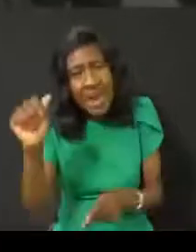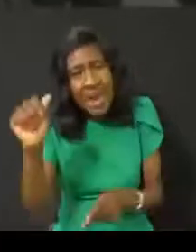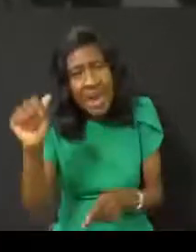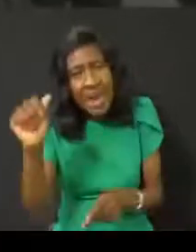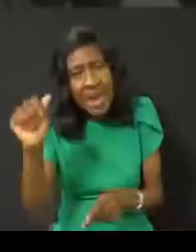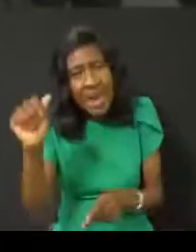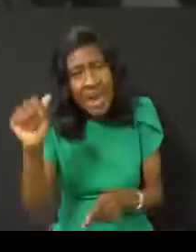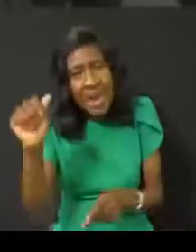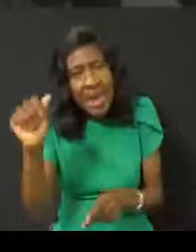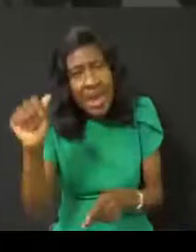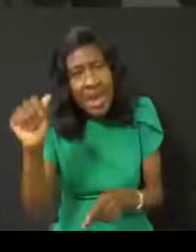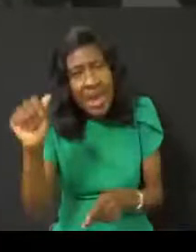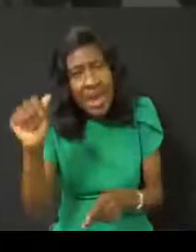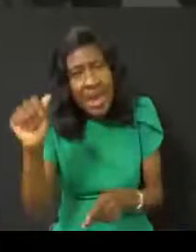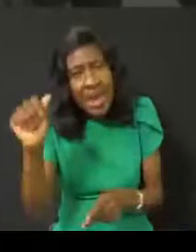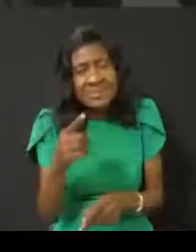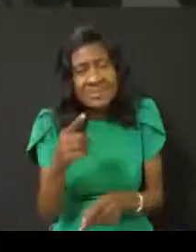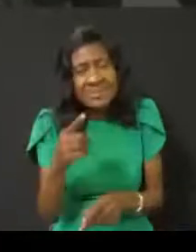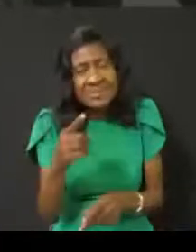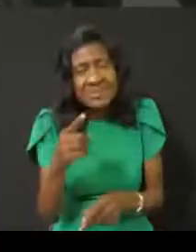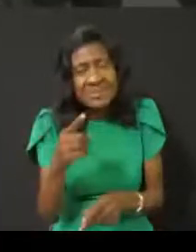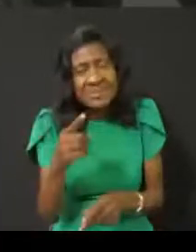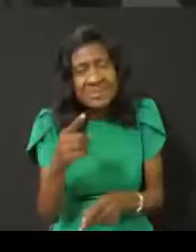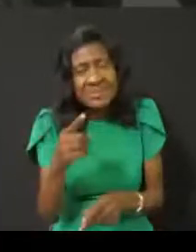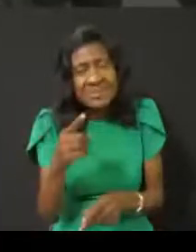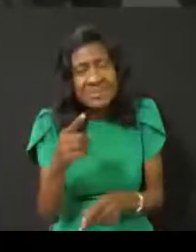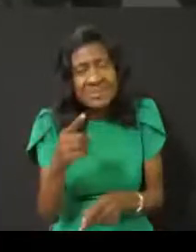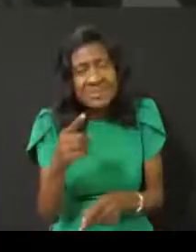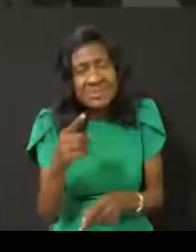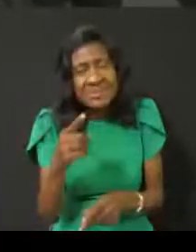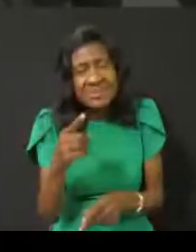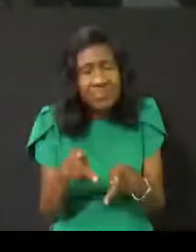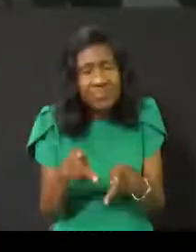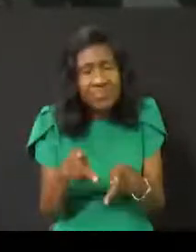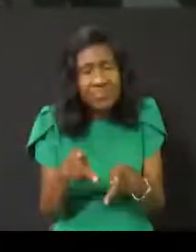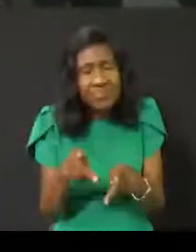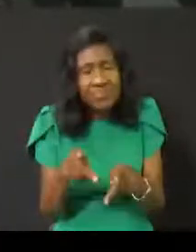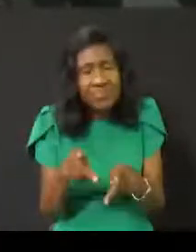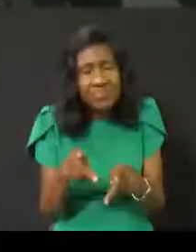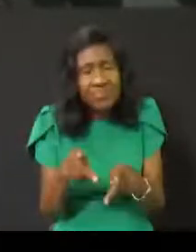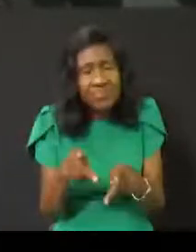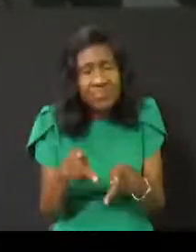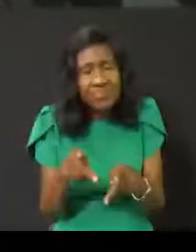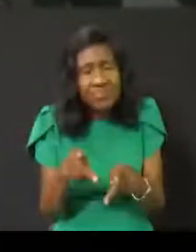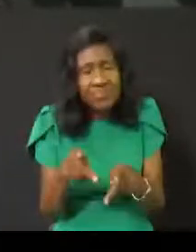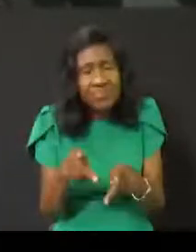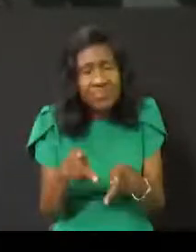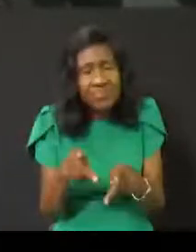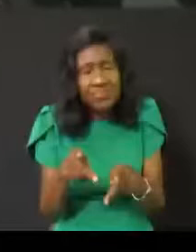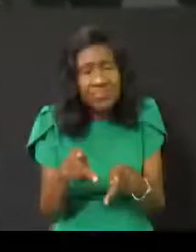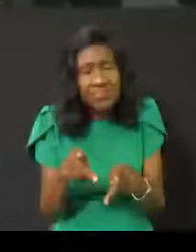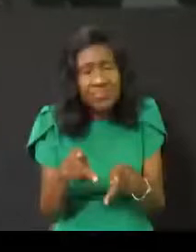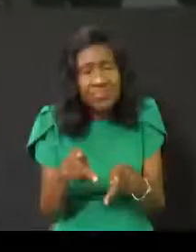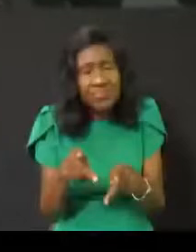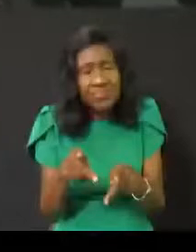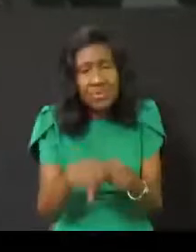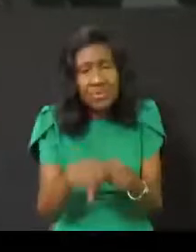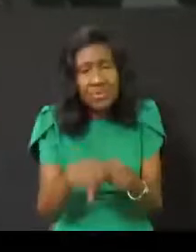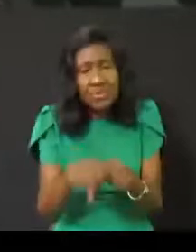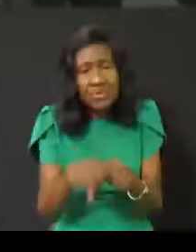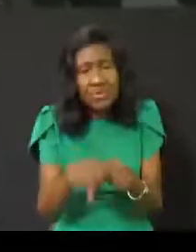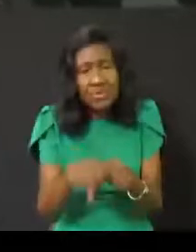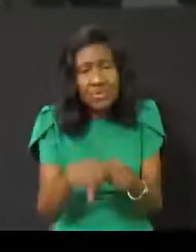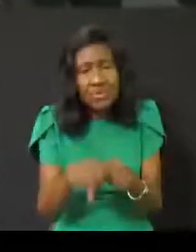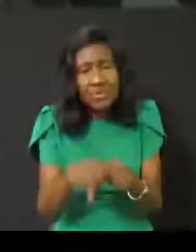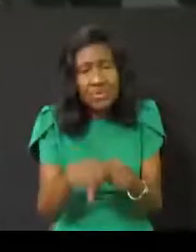sorts of organizations would report in aggregate the total number of tests that are being done, so that we can see what percentage of those